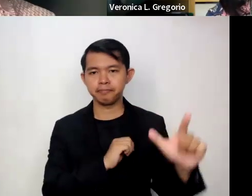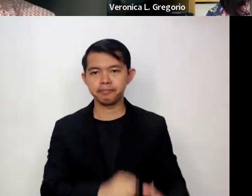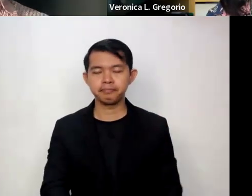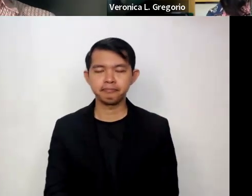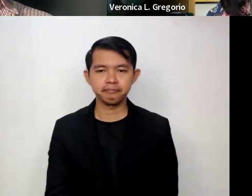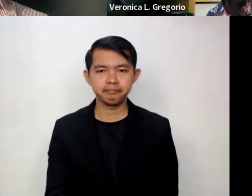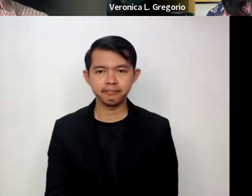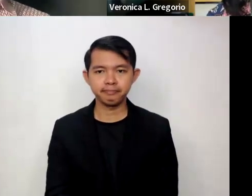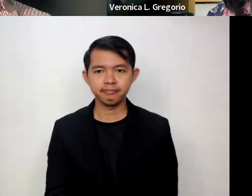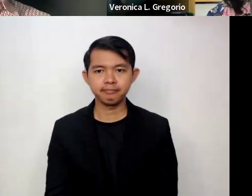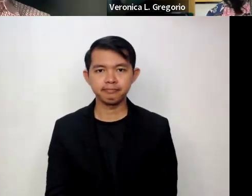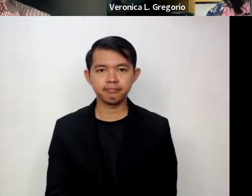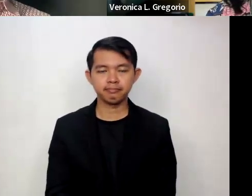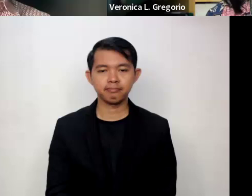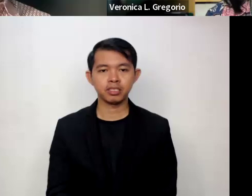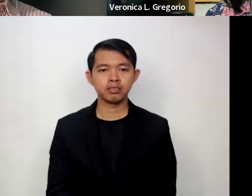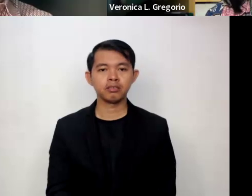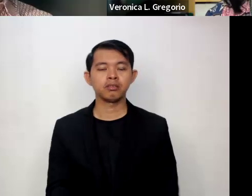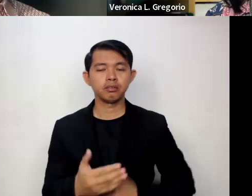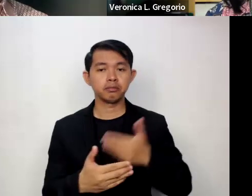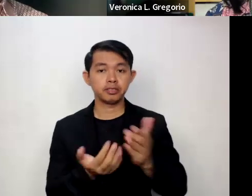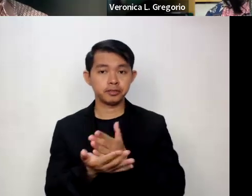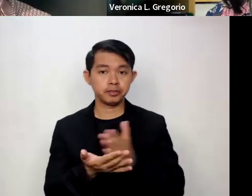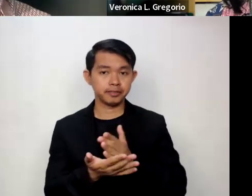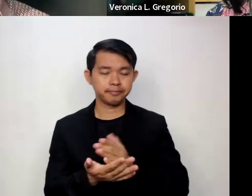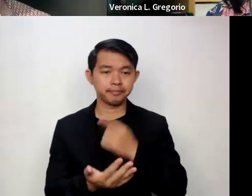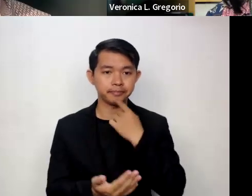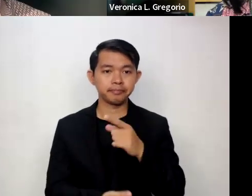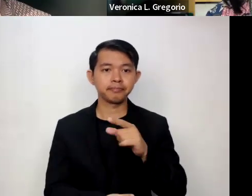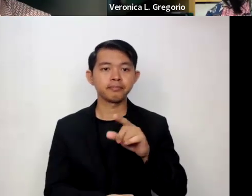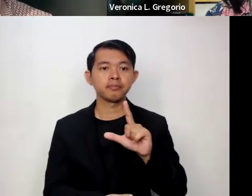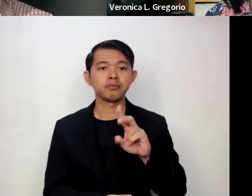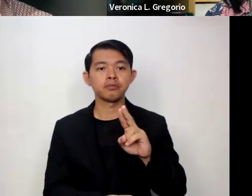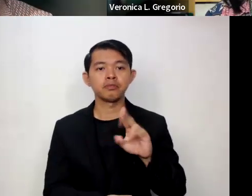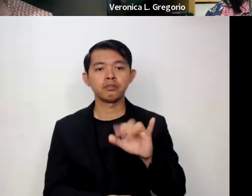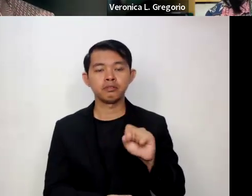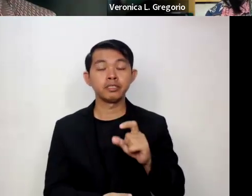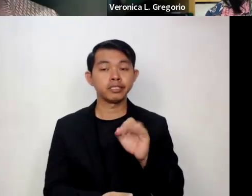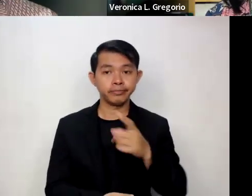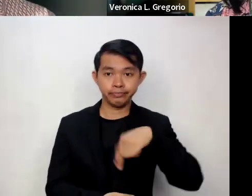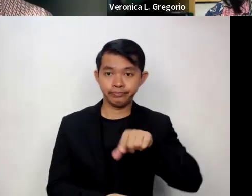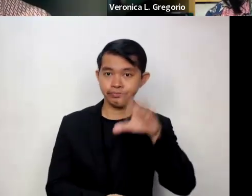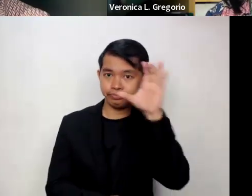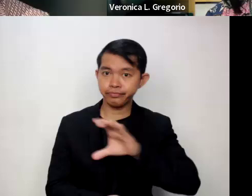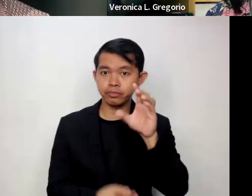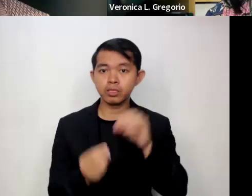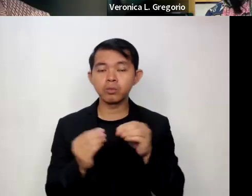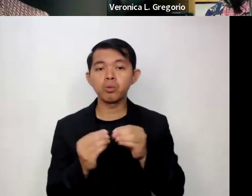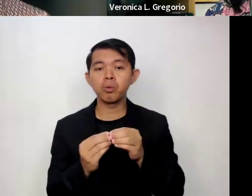Yeah, no, I guess just to share as well, I think if you're looking for more